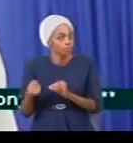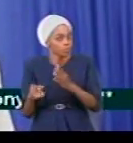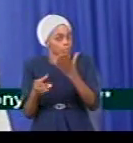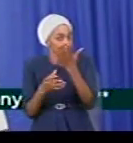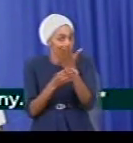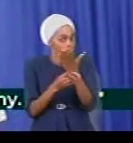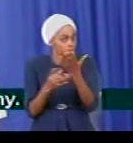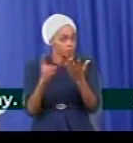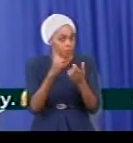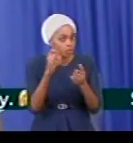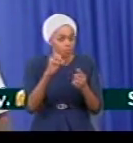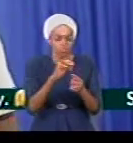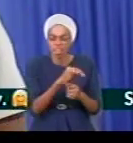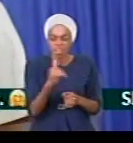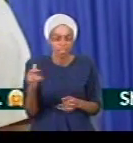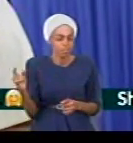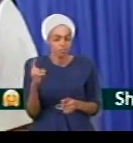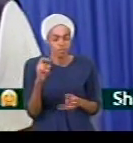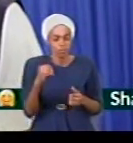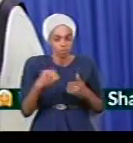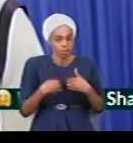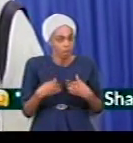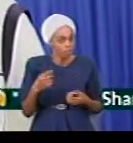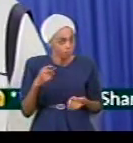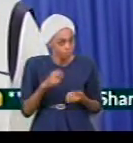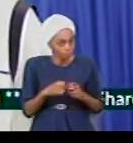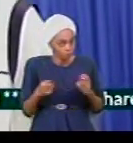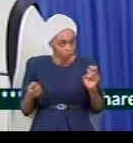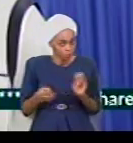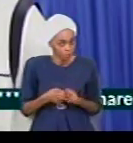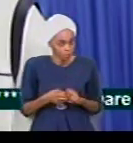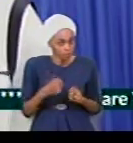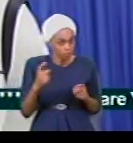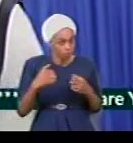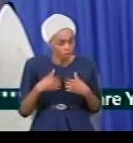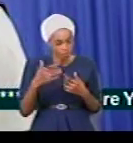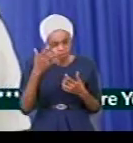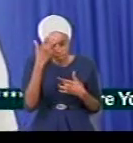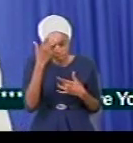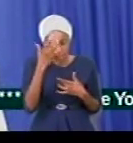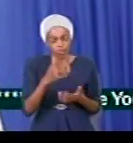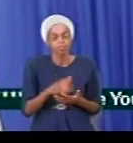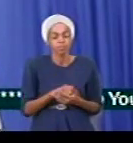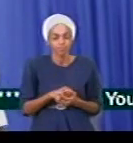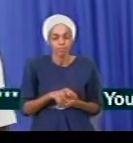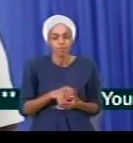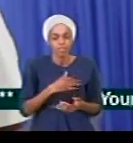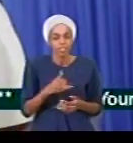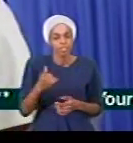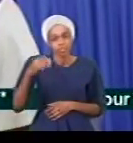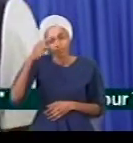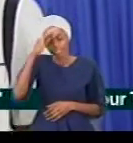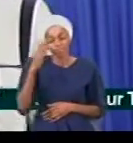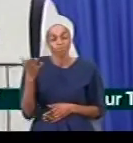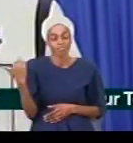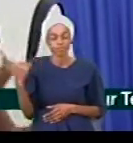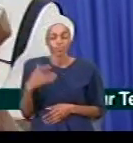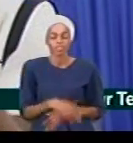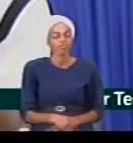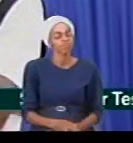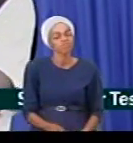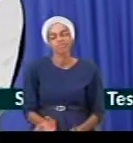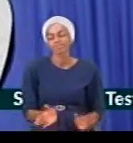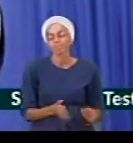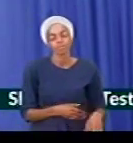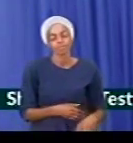feel is not okay with us I was locked out at Facebook I just decided to just like